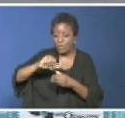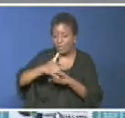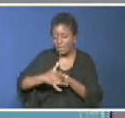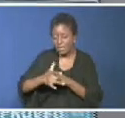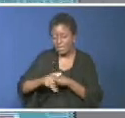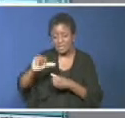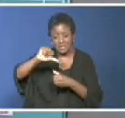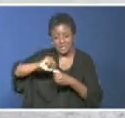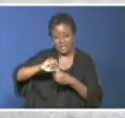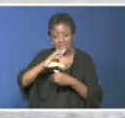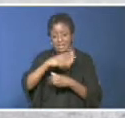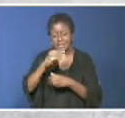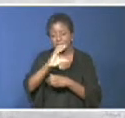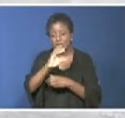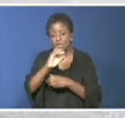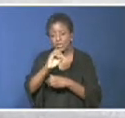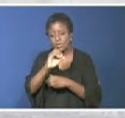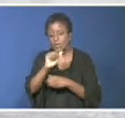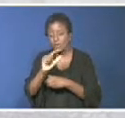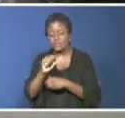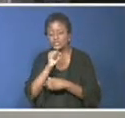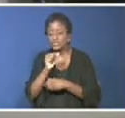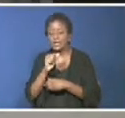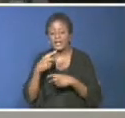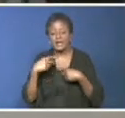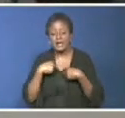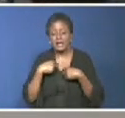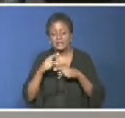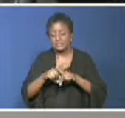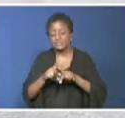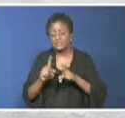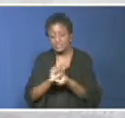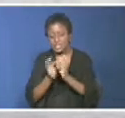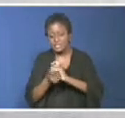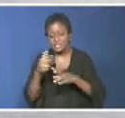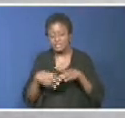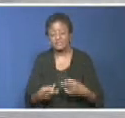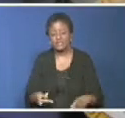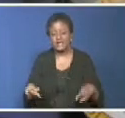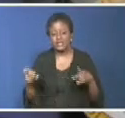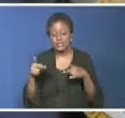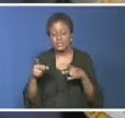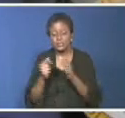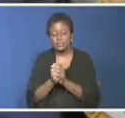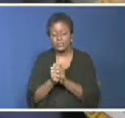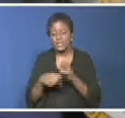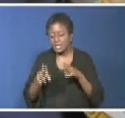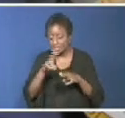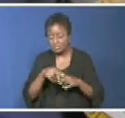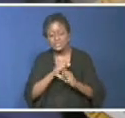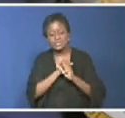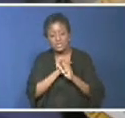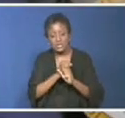an impact on the cost of carbon credits. Energy security and energy independence go hand in hand.